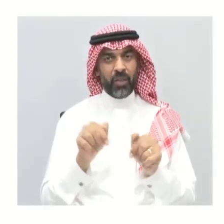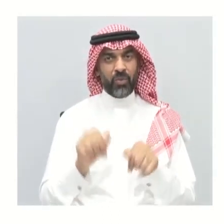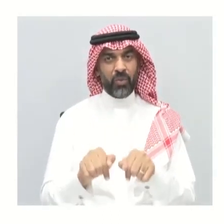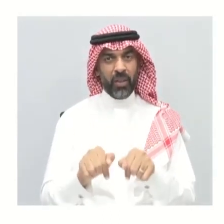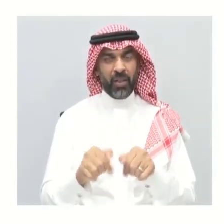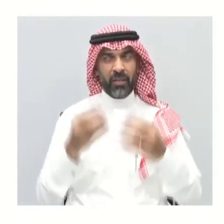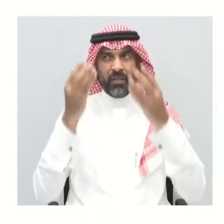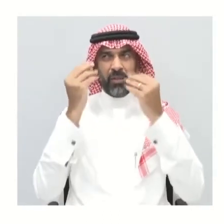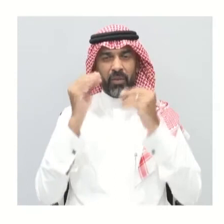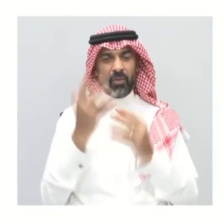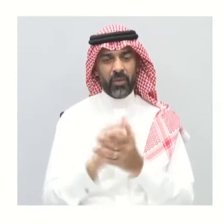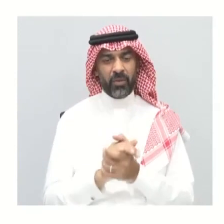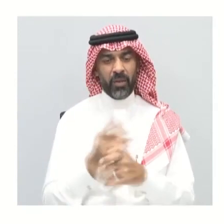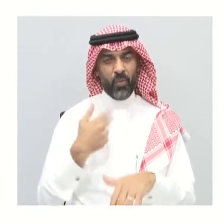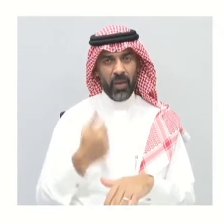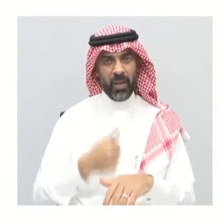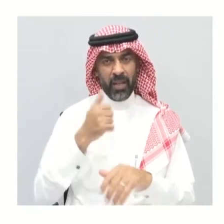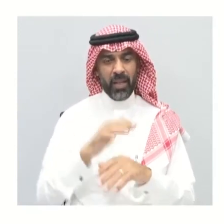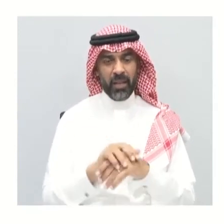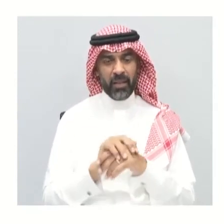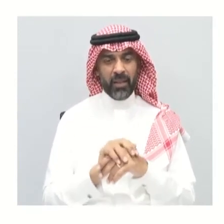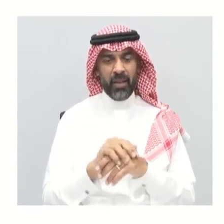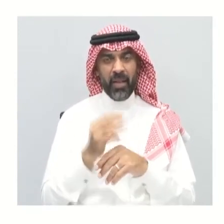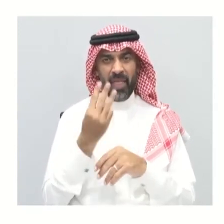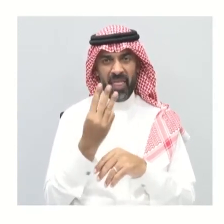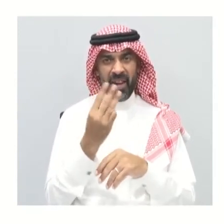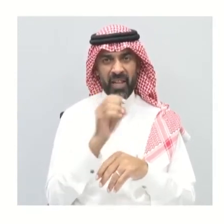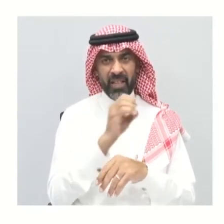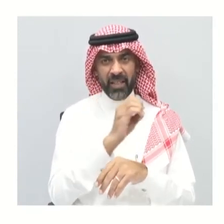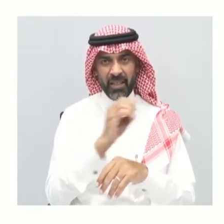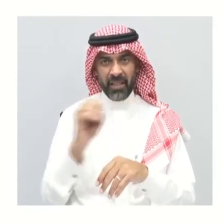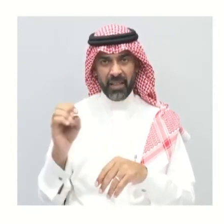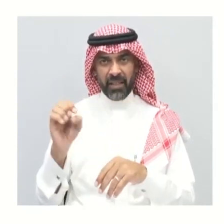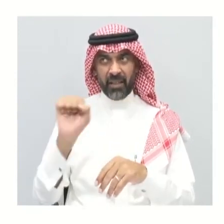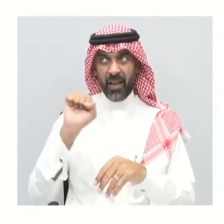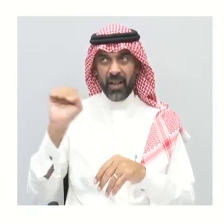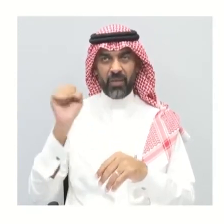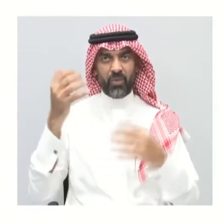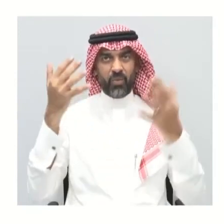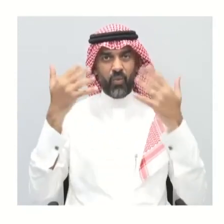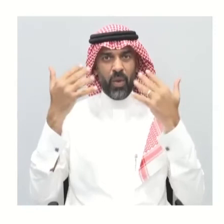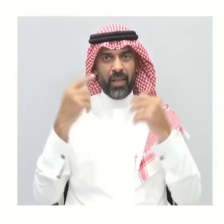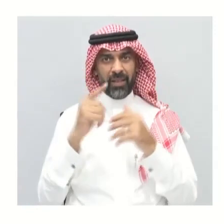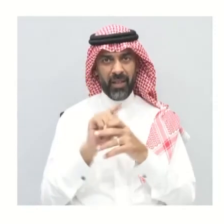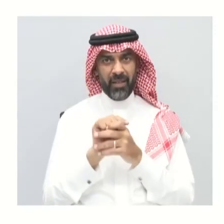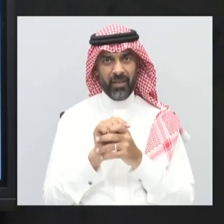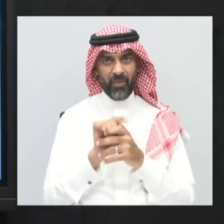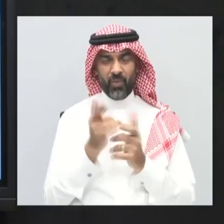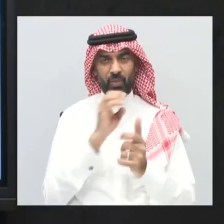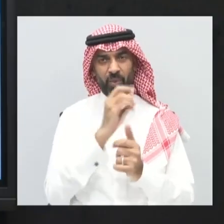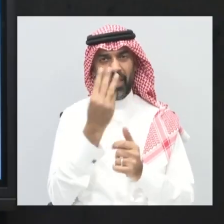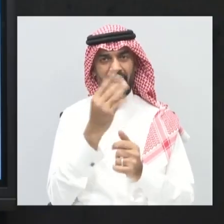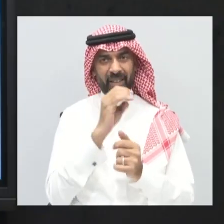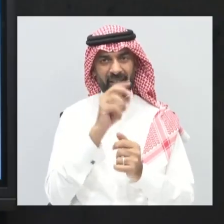learn? So we can say that I can say 3 sentences about weather. Can you say